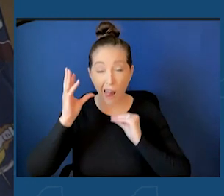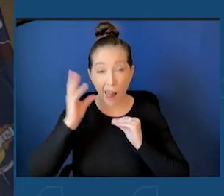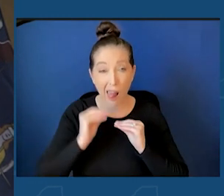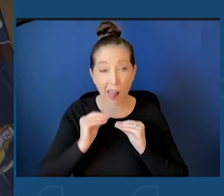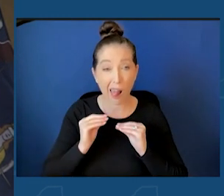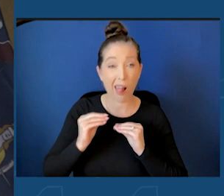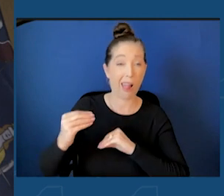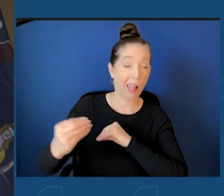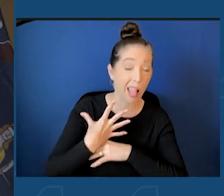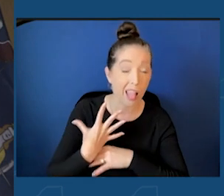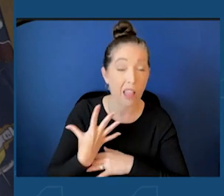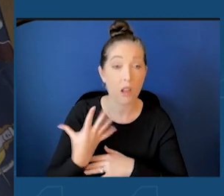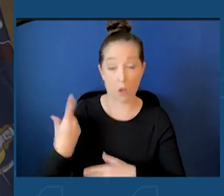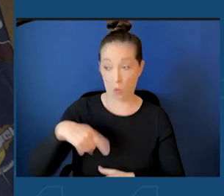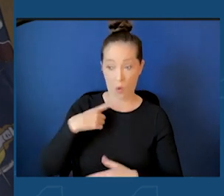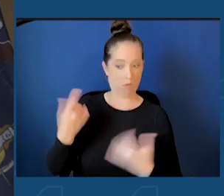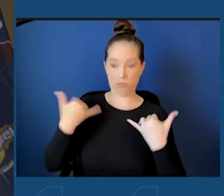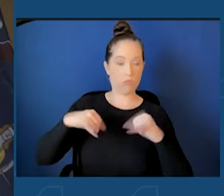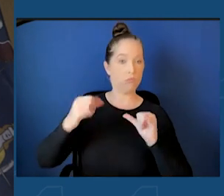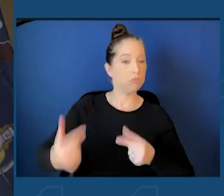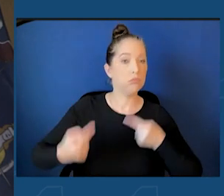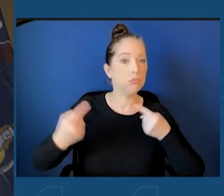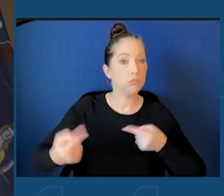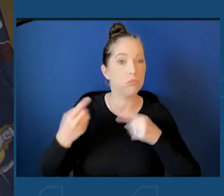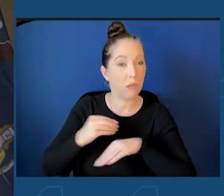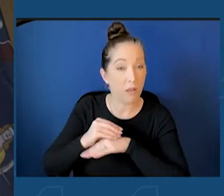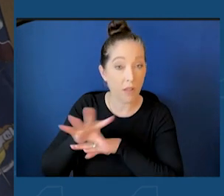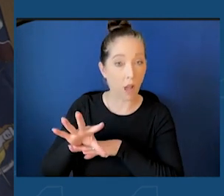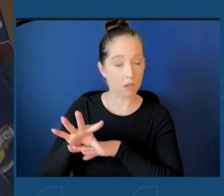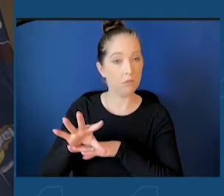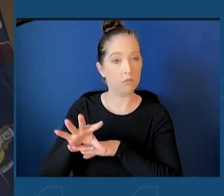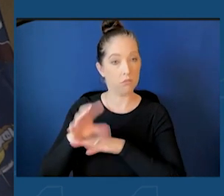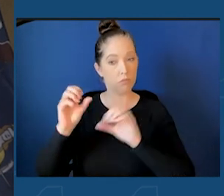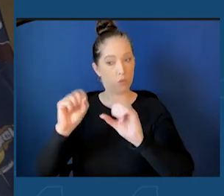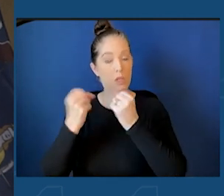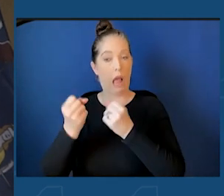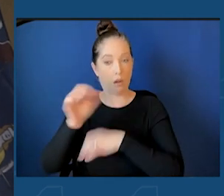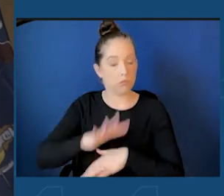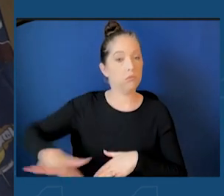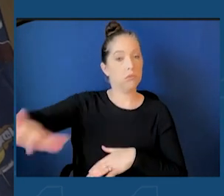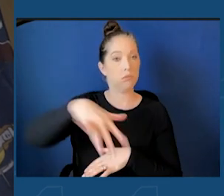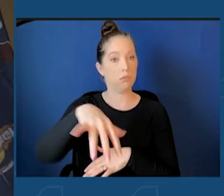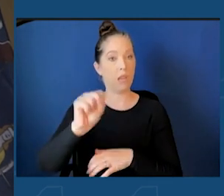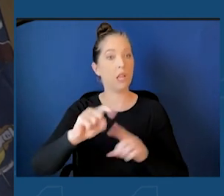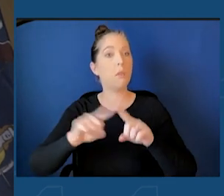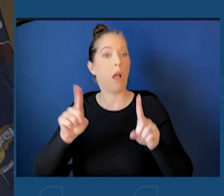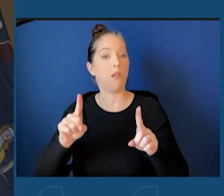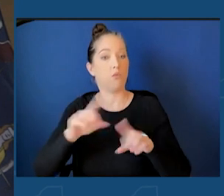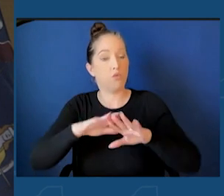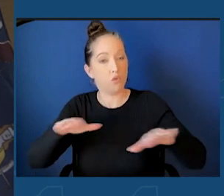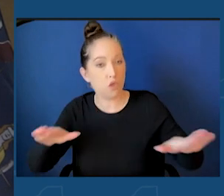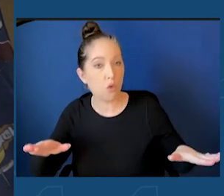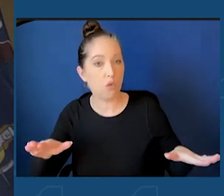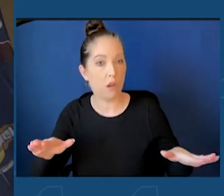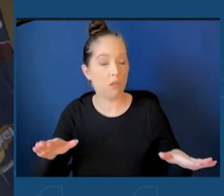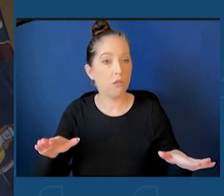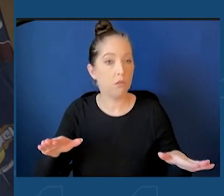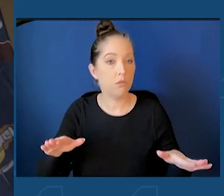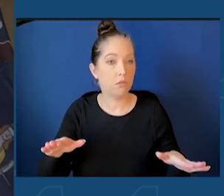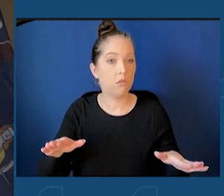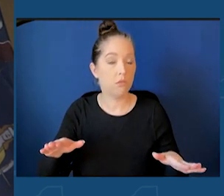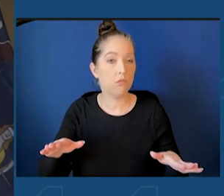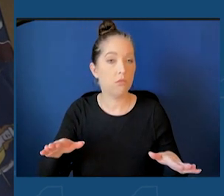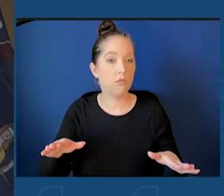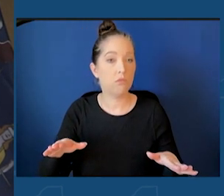with the effects of that pandemic on society overall, but certainly our children who were trying to be